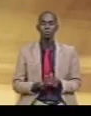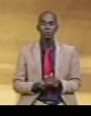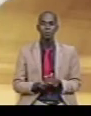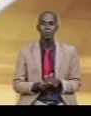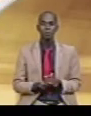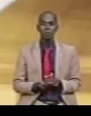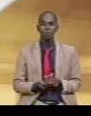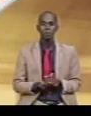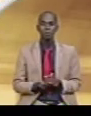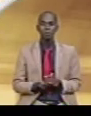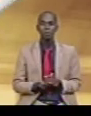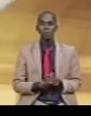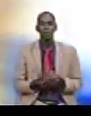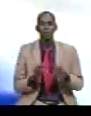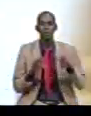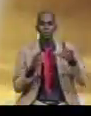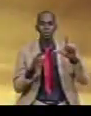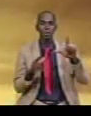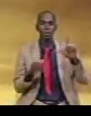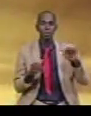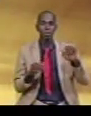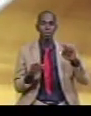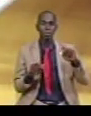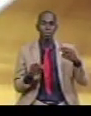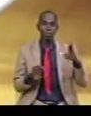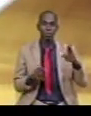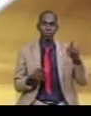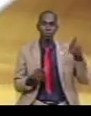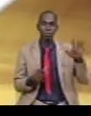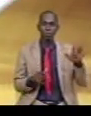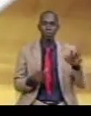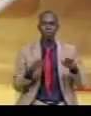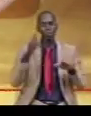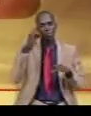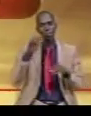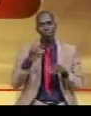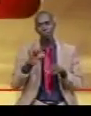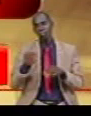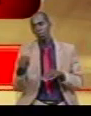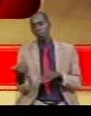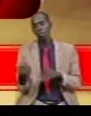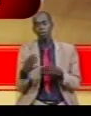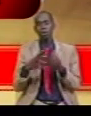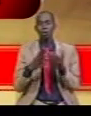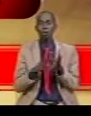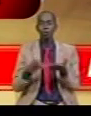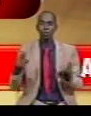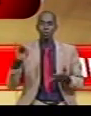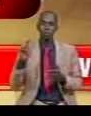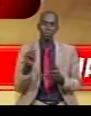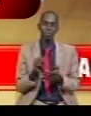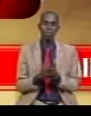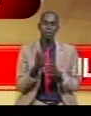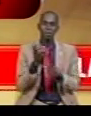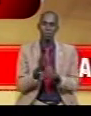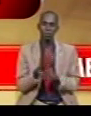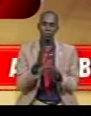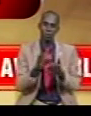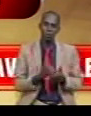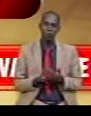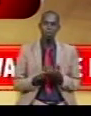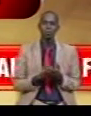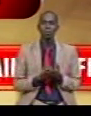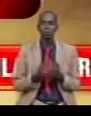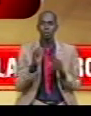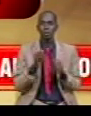Leather cover, 25,000 naira. Hardcover, 15,000 naira. Book your copies ahead. You can get copies